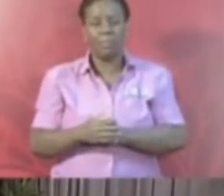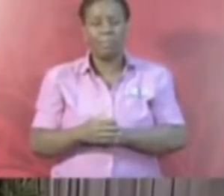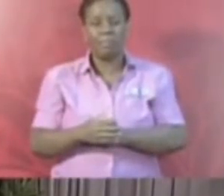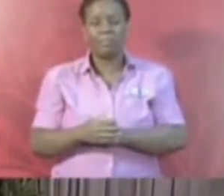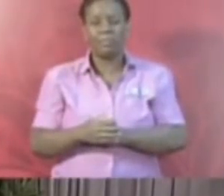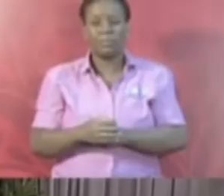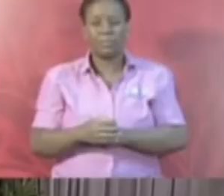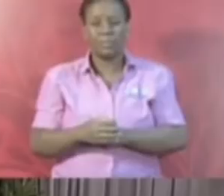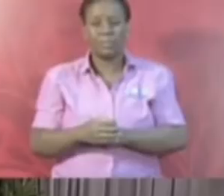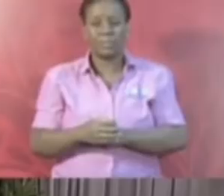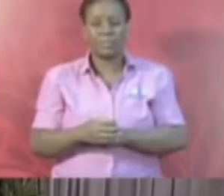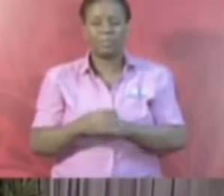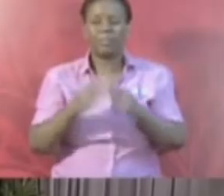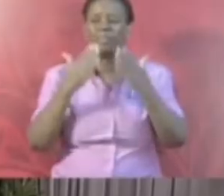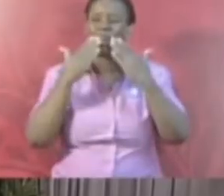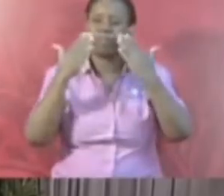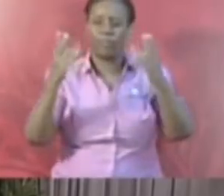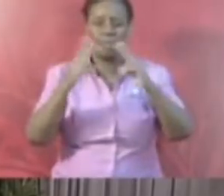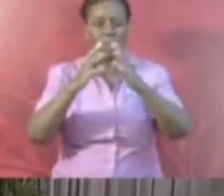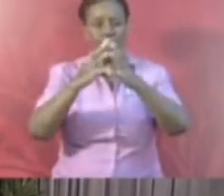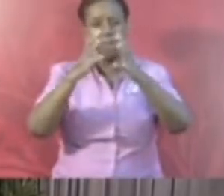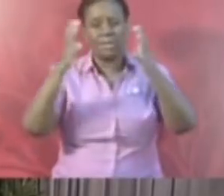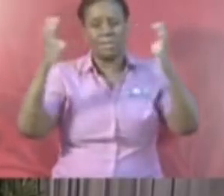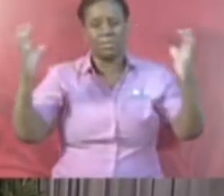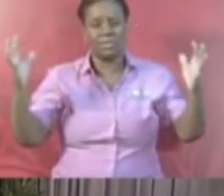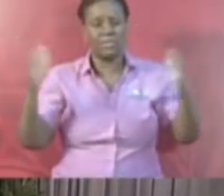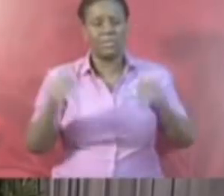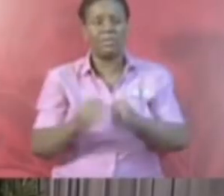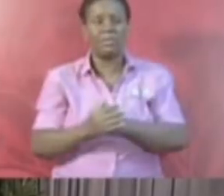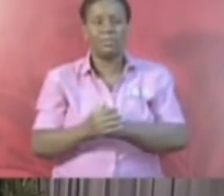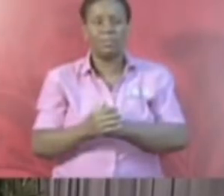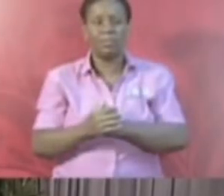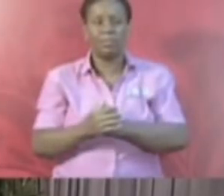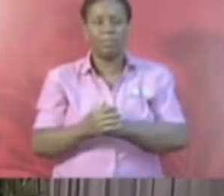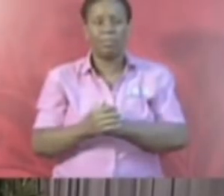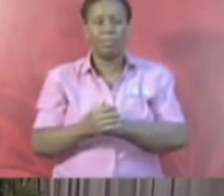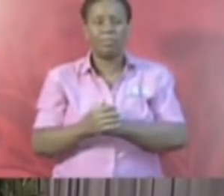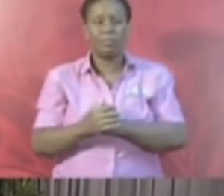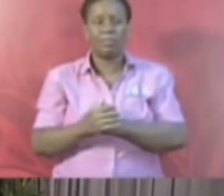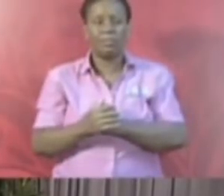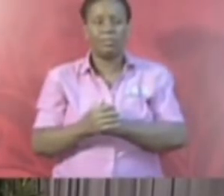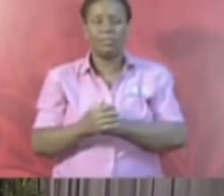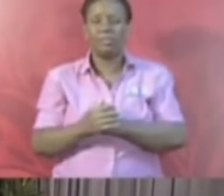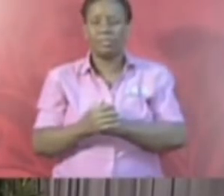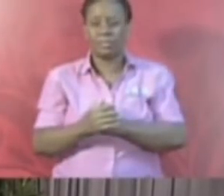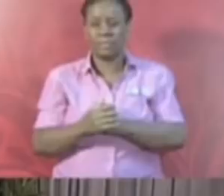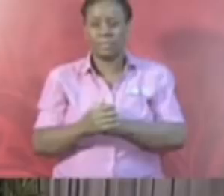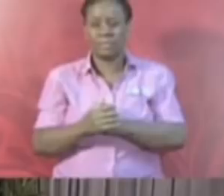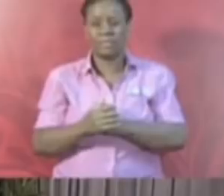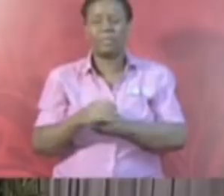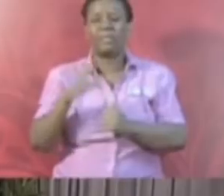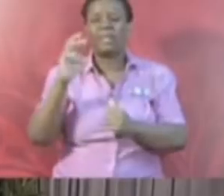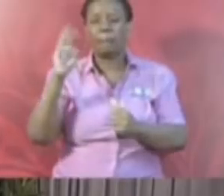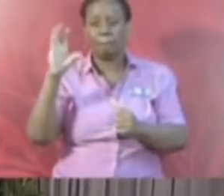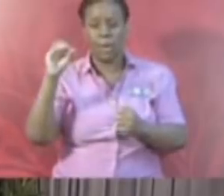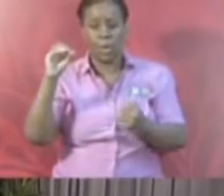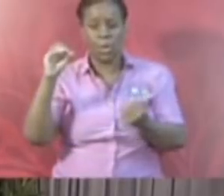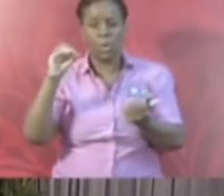much, Minister, for those words of encouragement. Dr. Parasram will now provide today's clinical